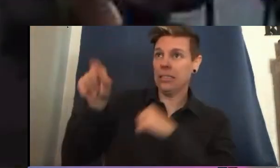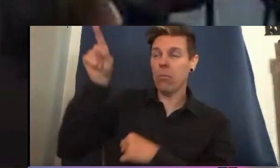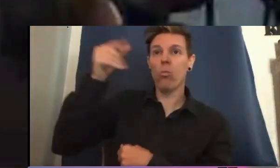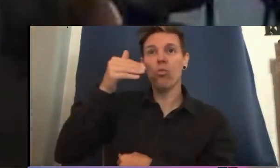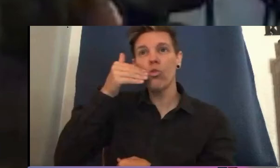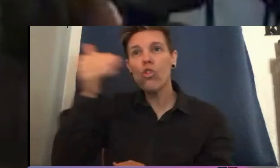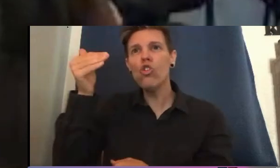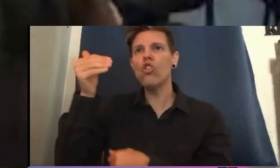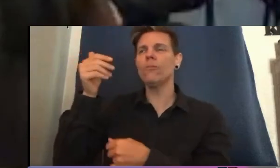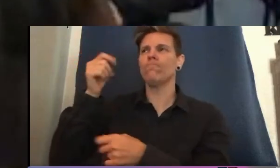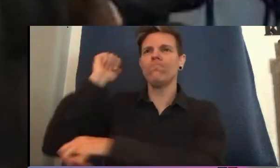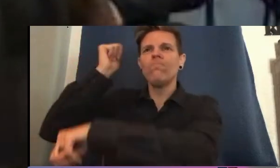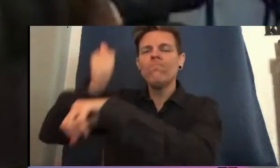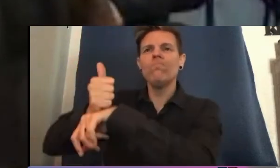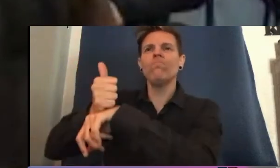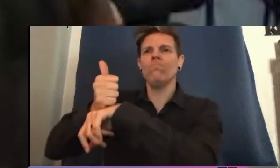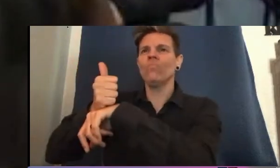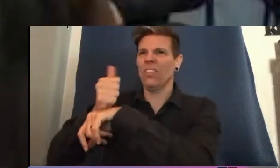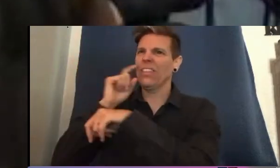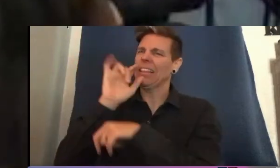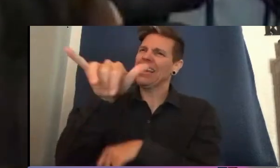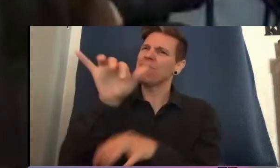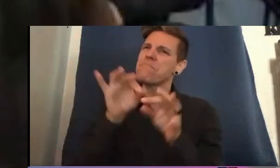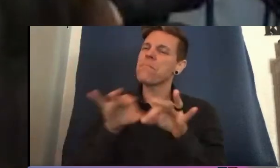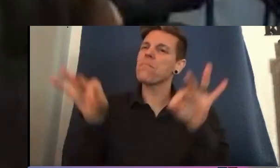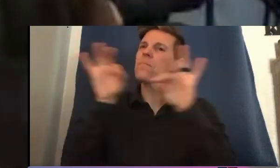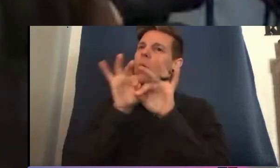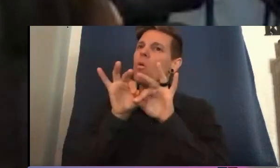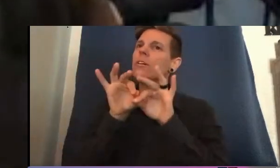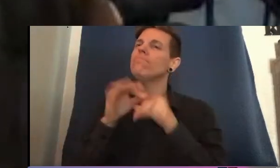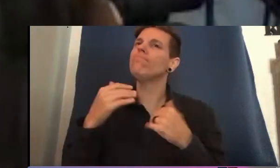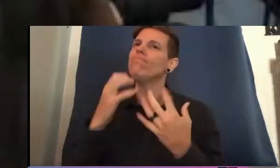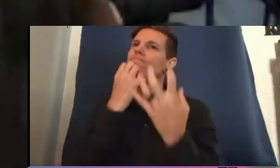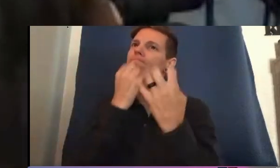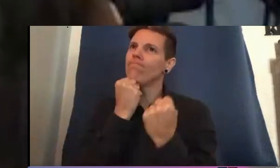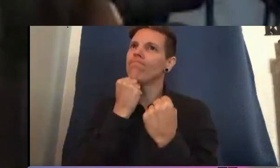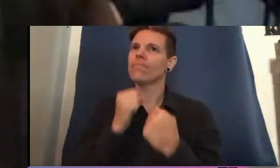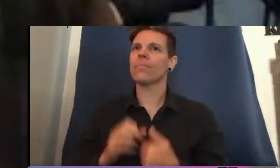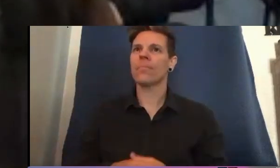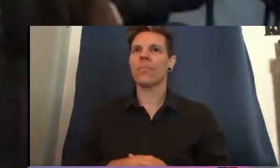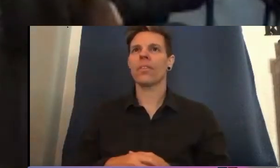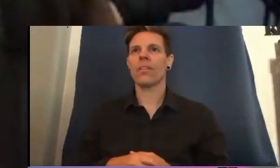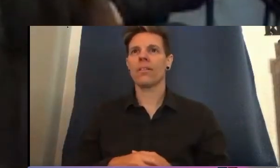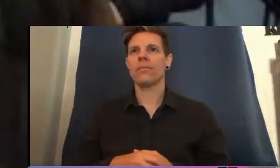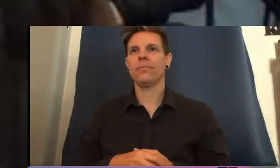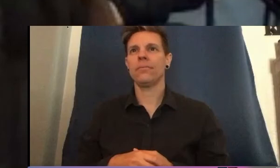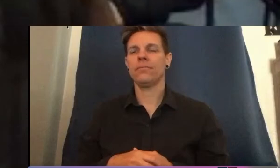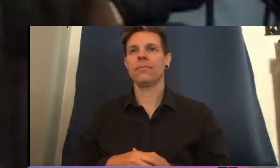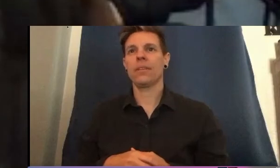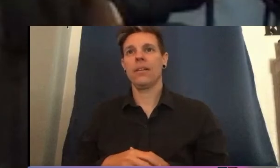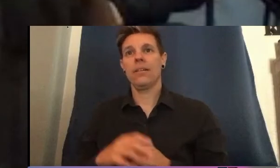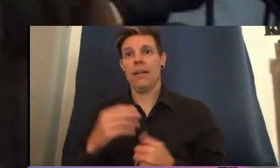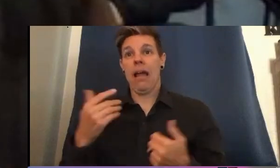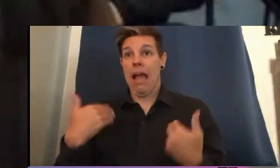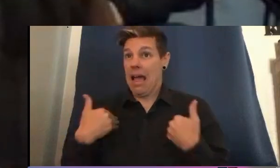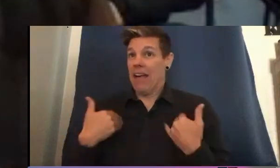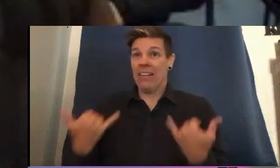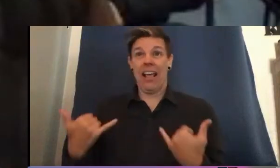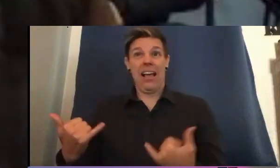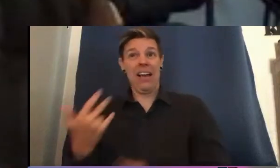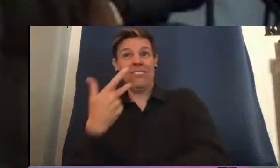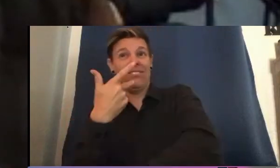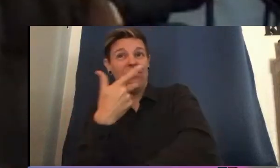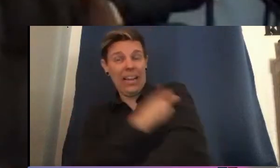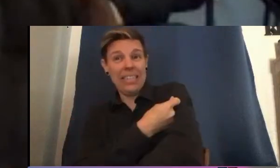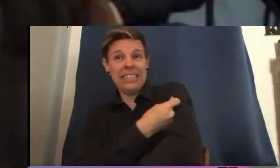think that's really important, and that the vaccine that we have as a prevention